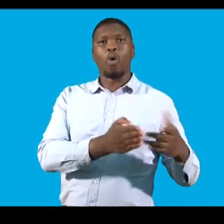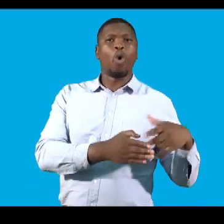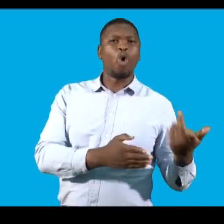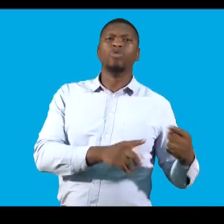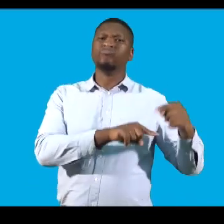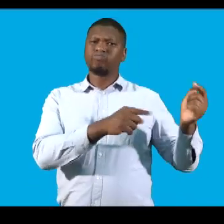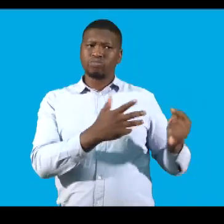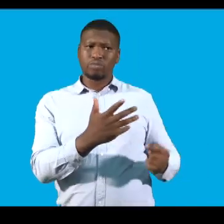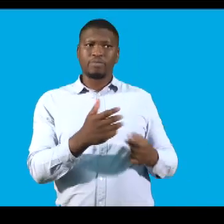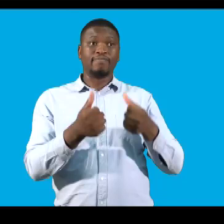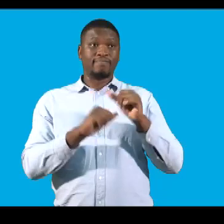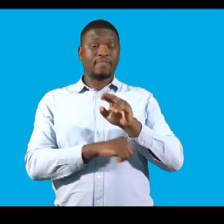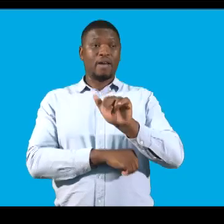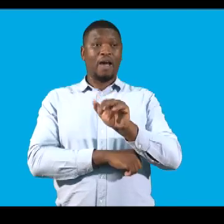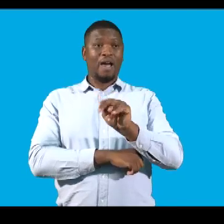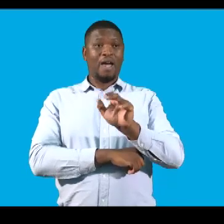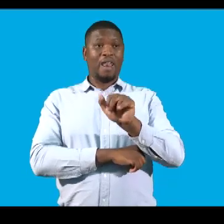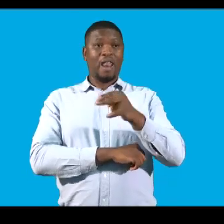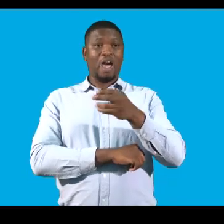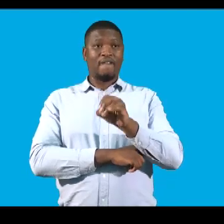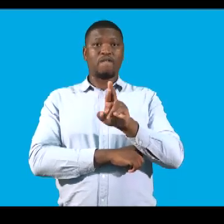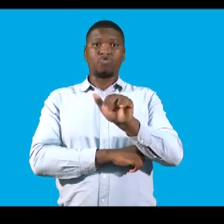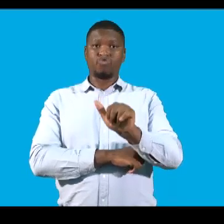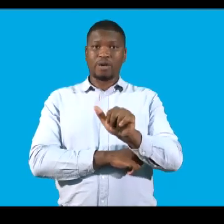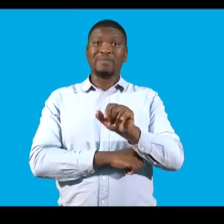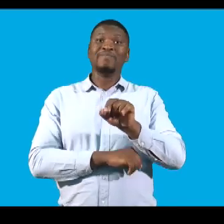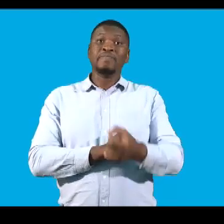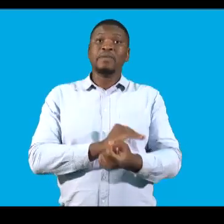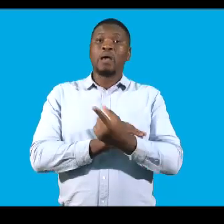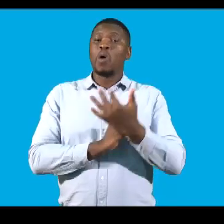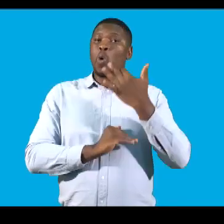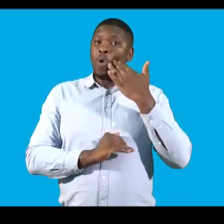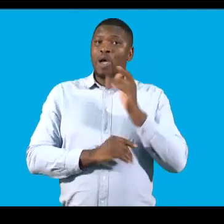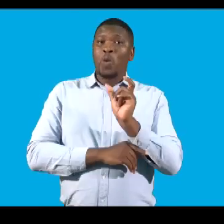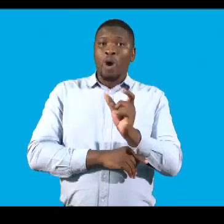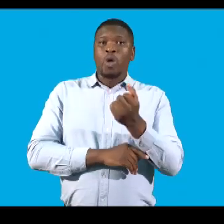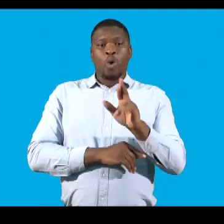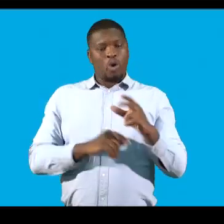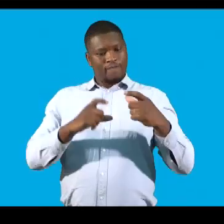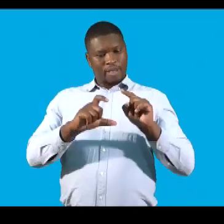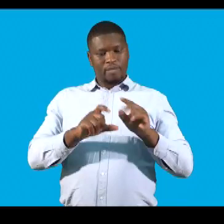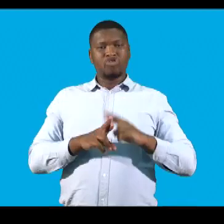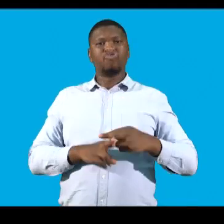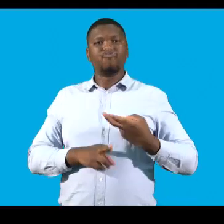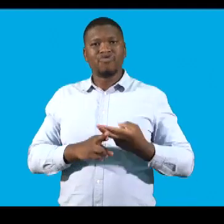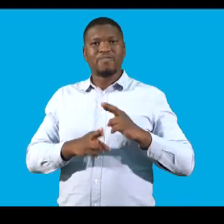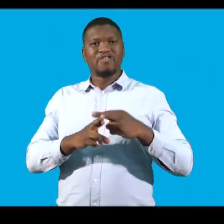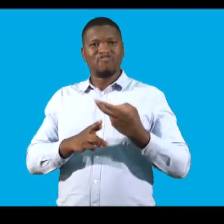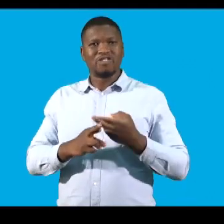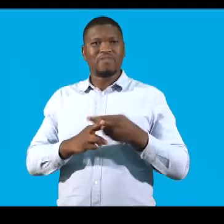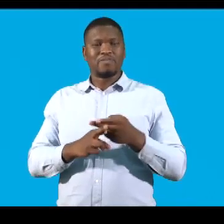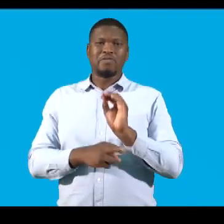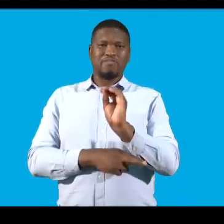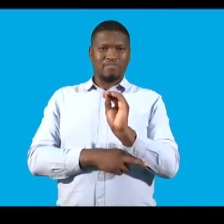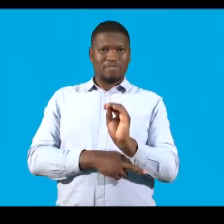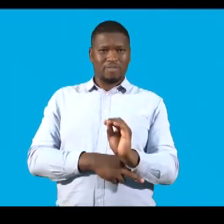play. Anaphora. This occurs when a word or phrase is repeated at the beginning of successive sentences